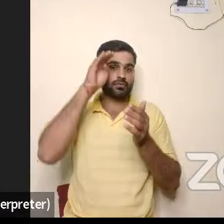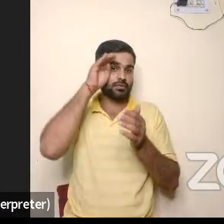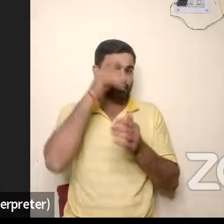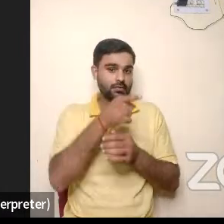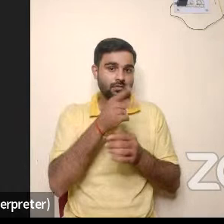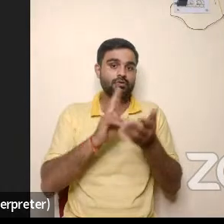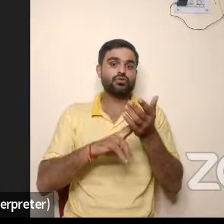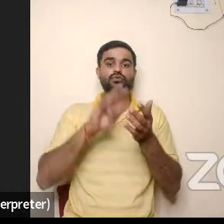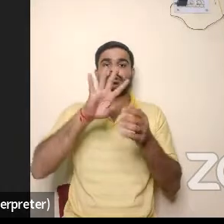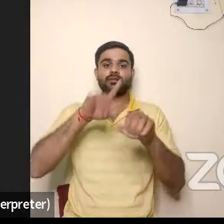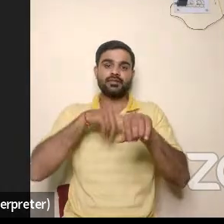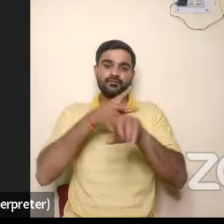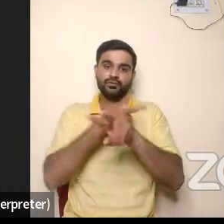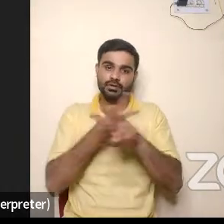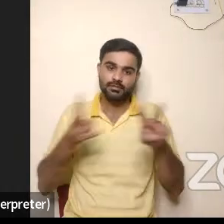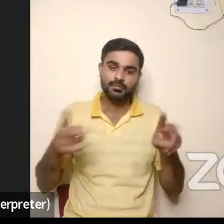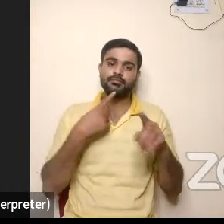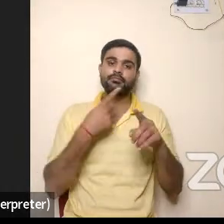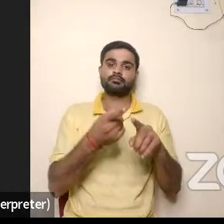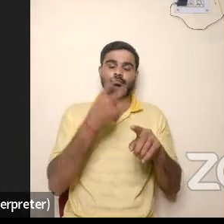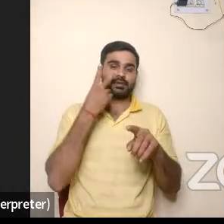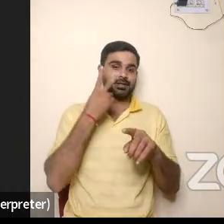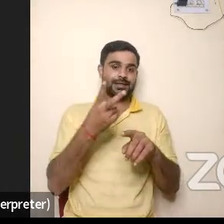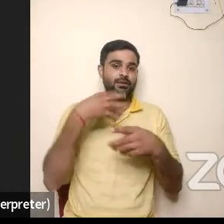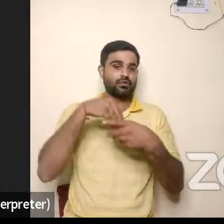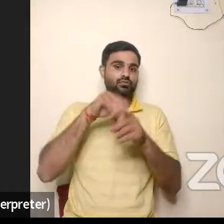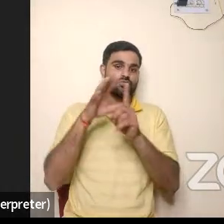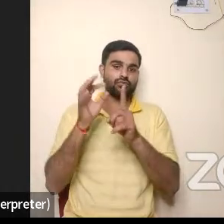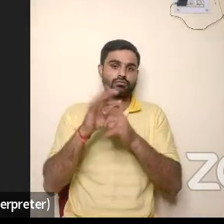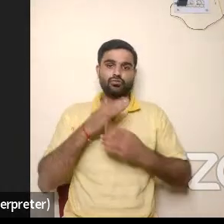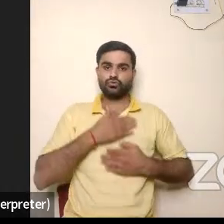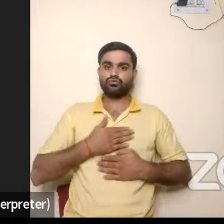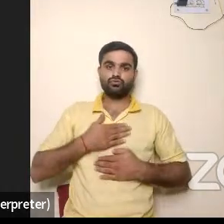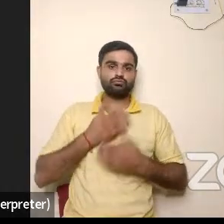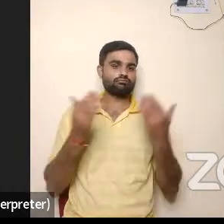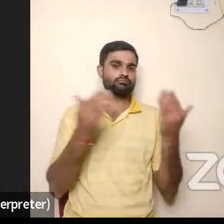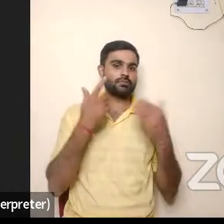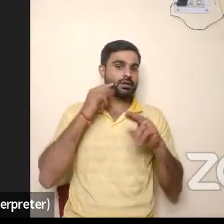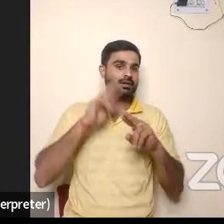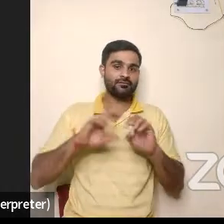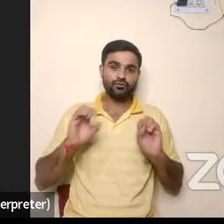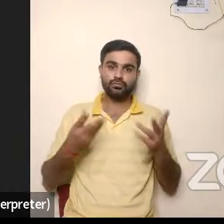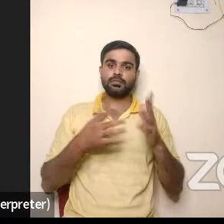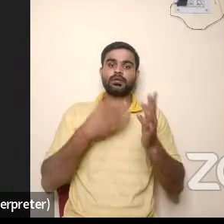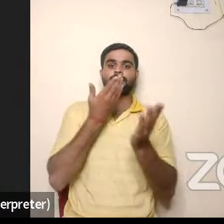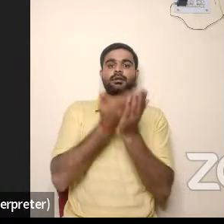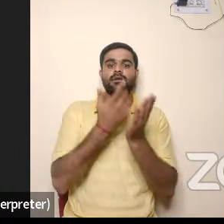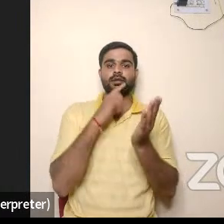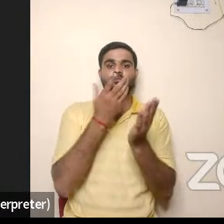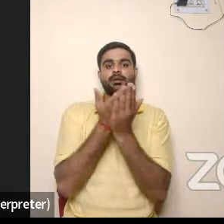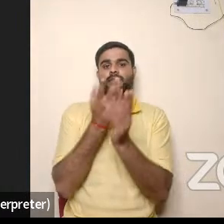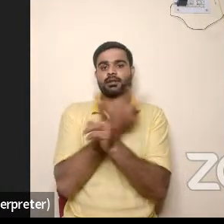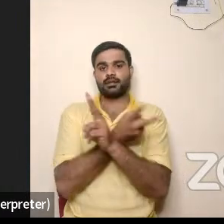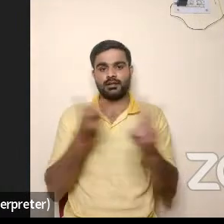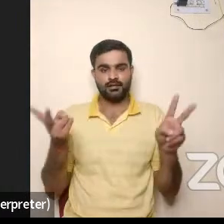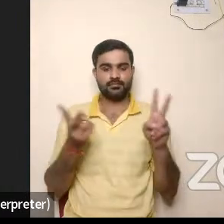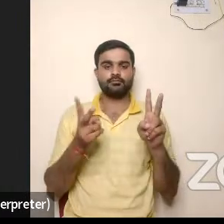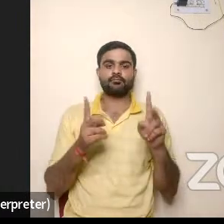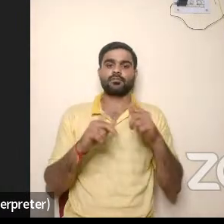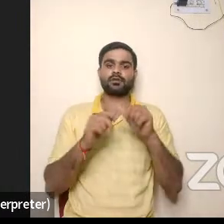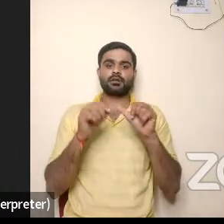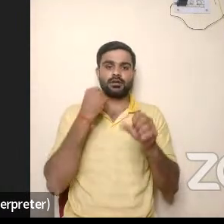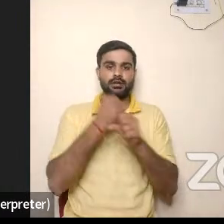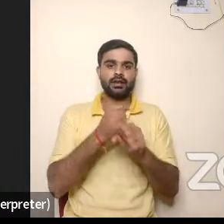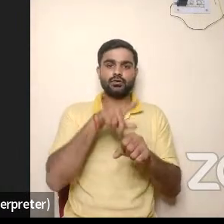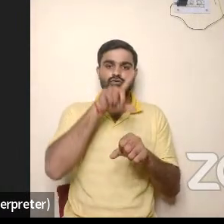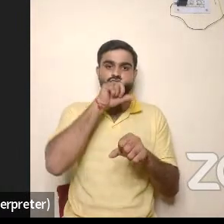News 24/7 and say, look, I used to be able to enjoy this service. If we start a petition on change.org, if we tag them on Twitter